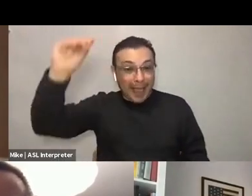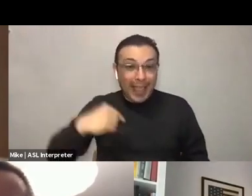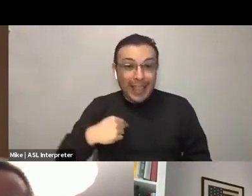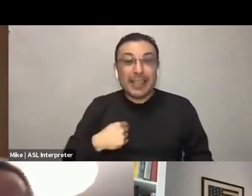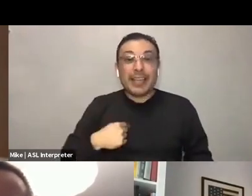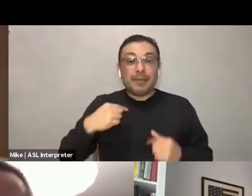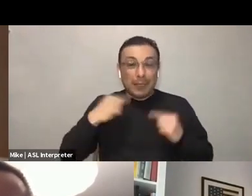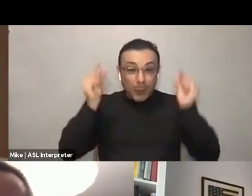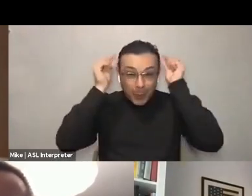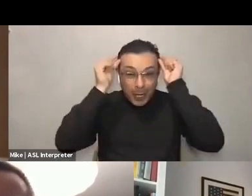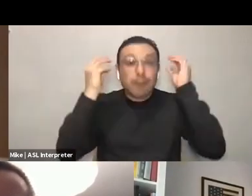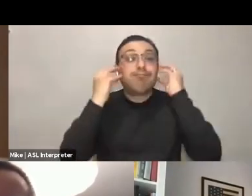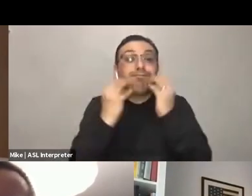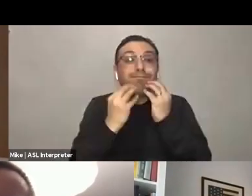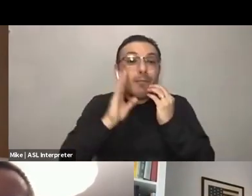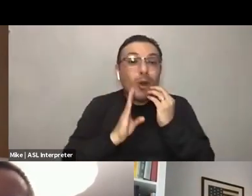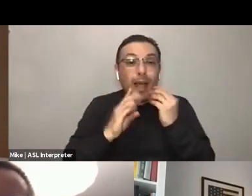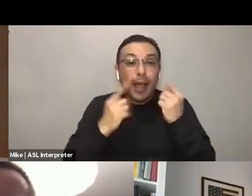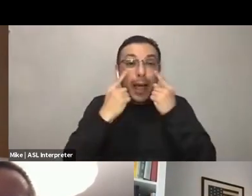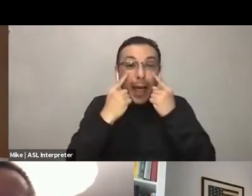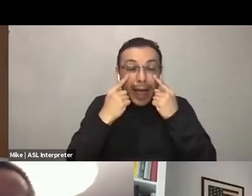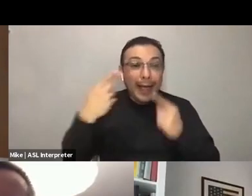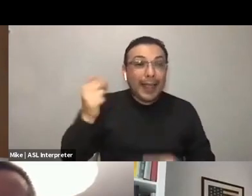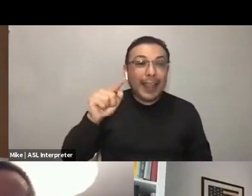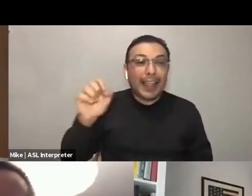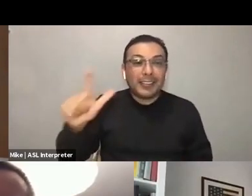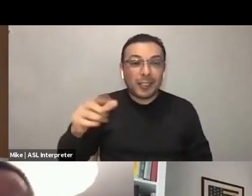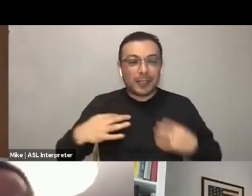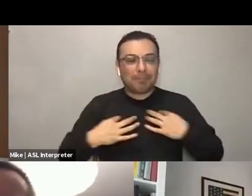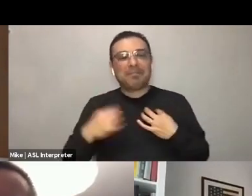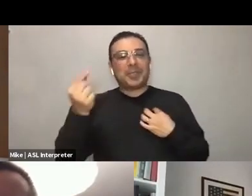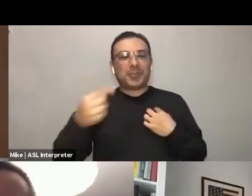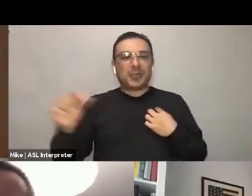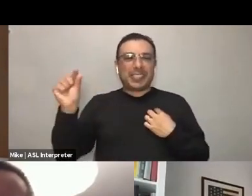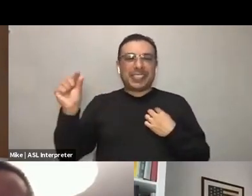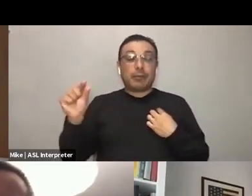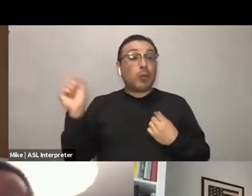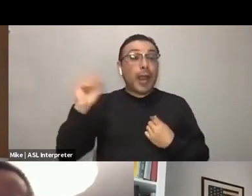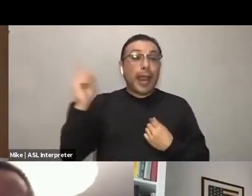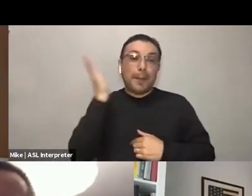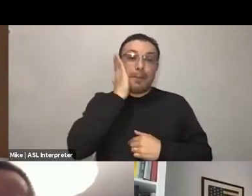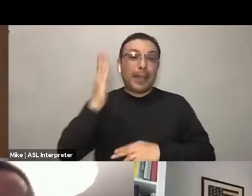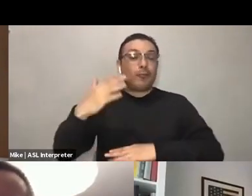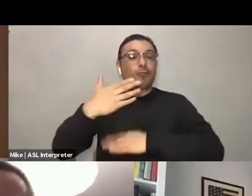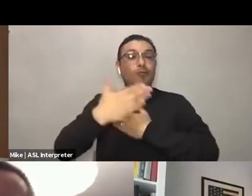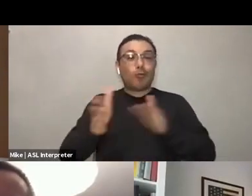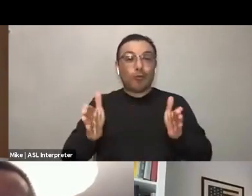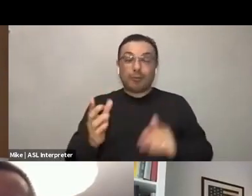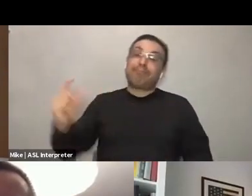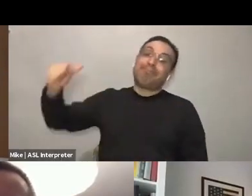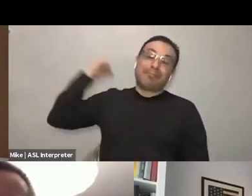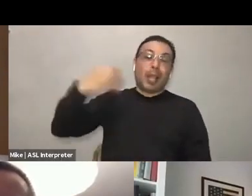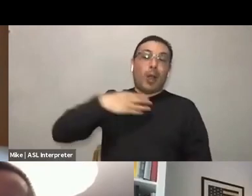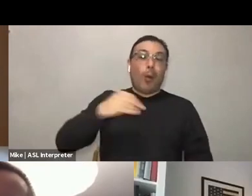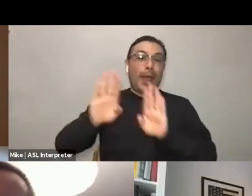beard currently. Hazel eyes. I'm wearing a green shirt. I'm in my bedroom where you can see white doors behind me and the